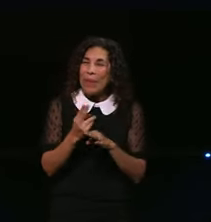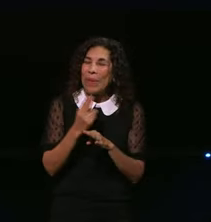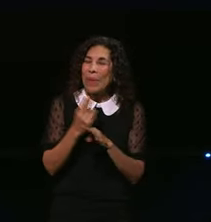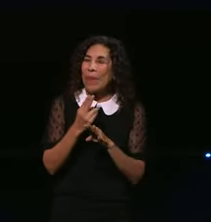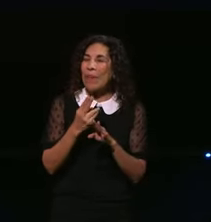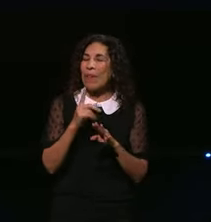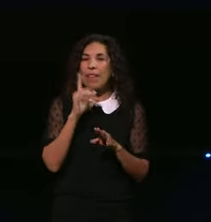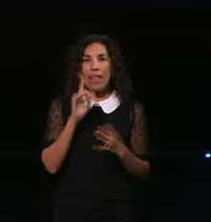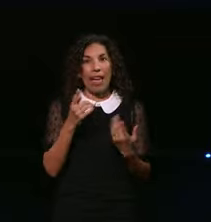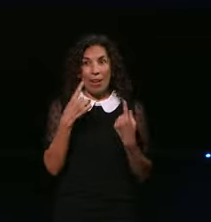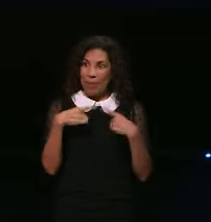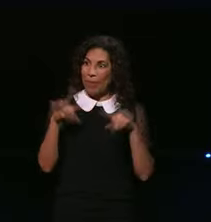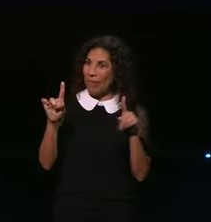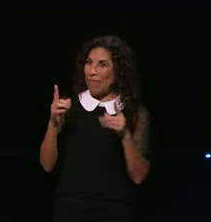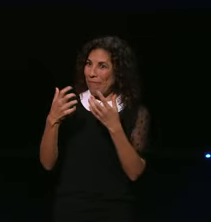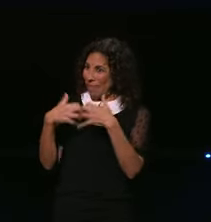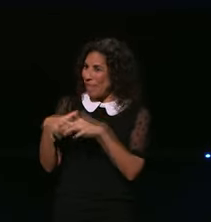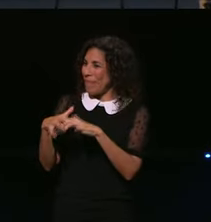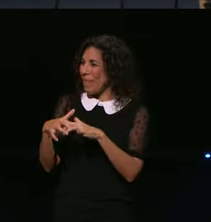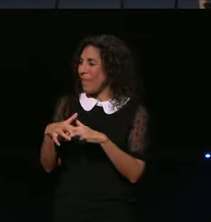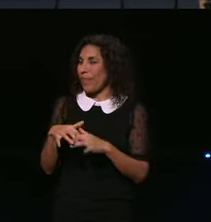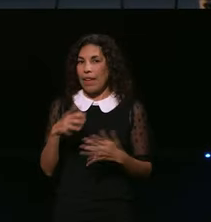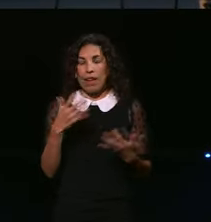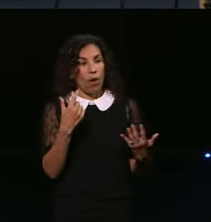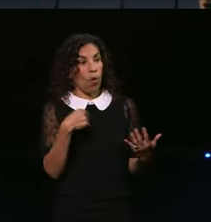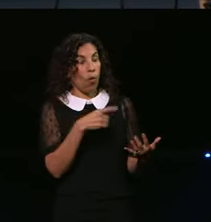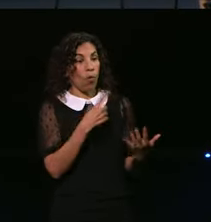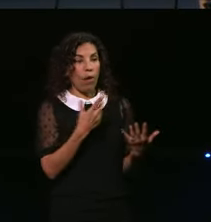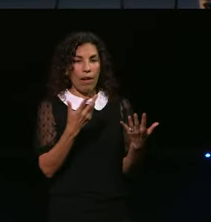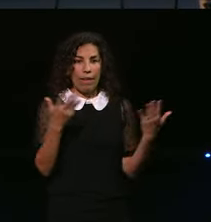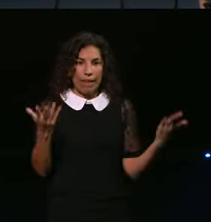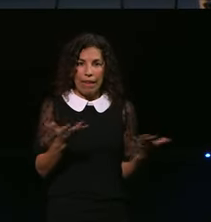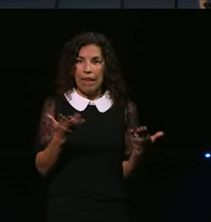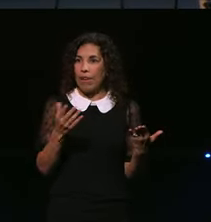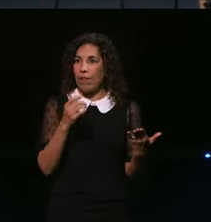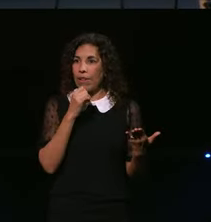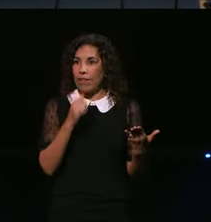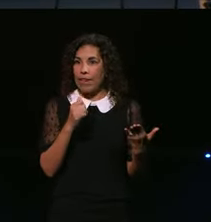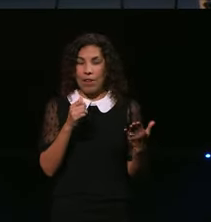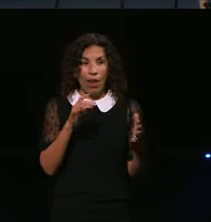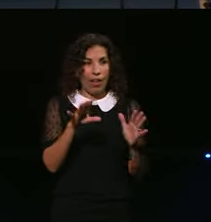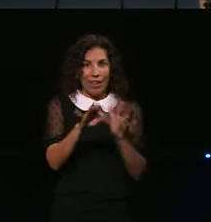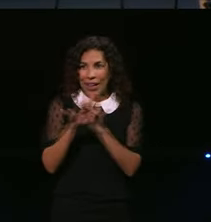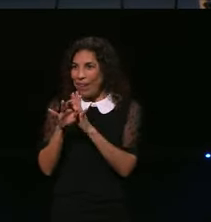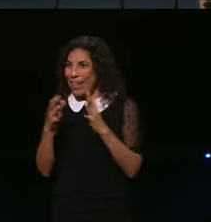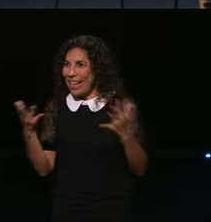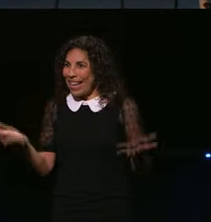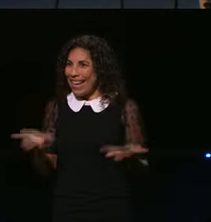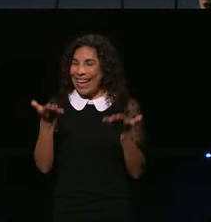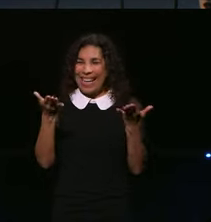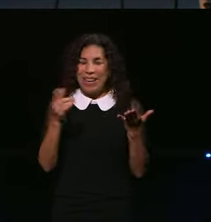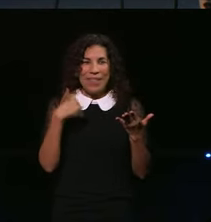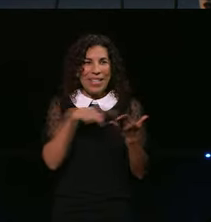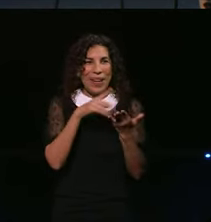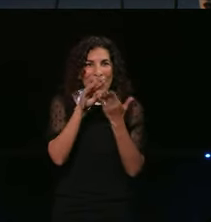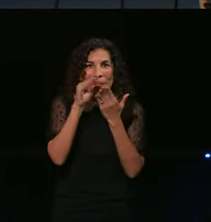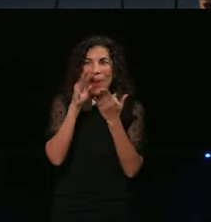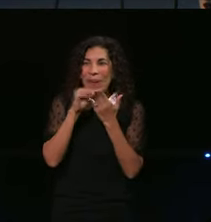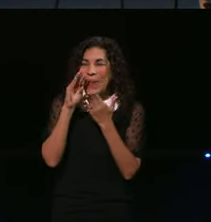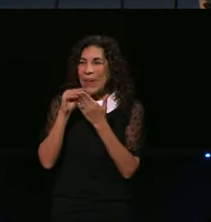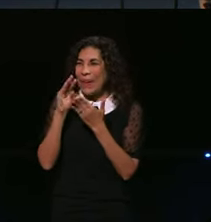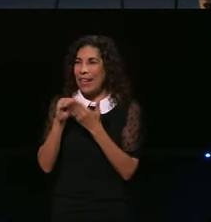think that worked very well. It works great. And it's cool. Even though we're, you know, here you are, you guys are nominated, and just we're still learning. We